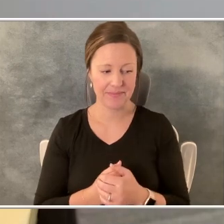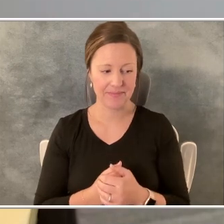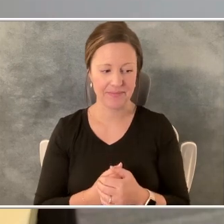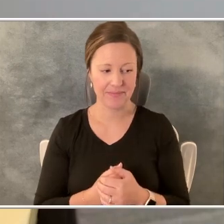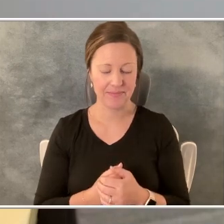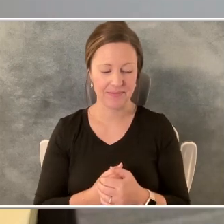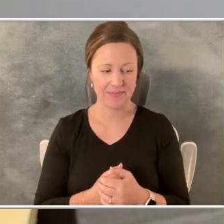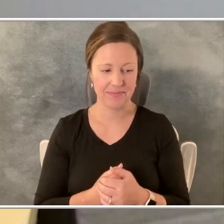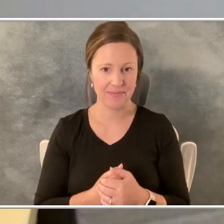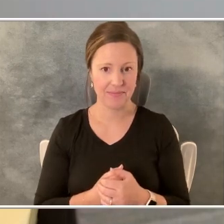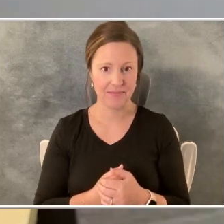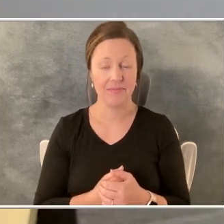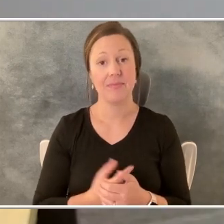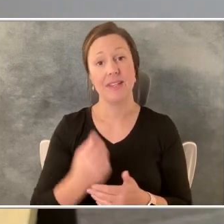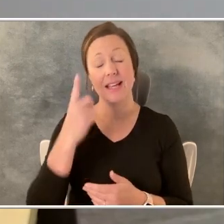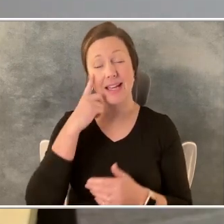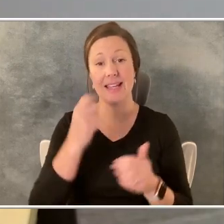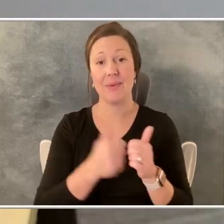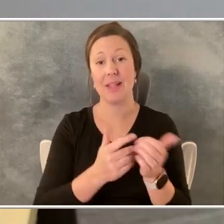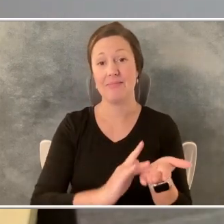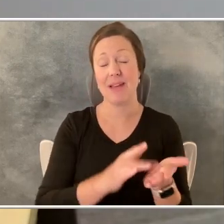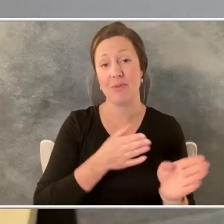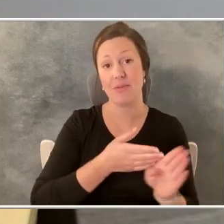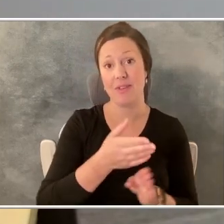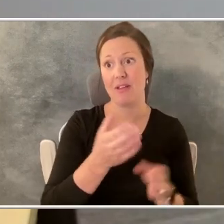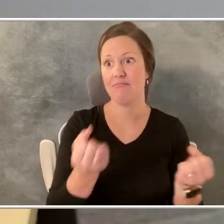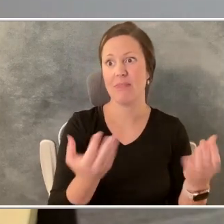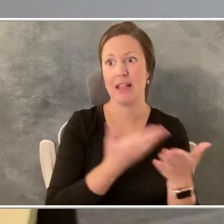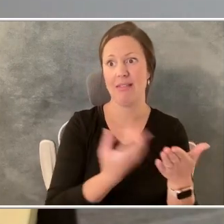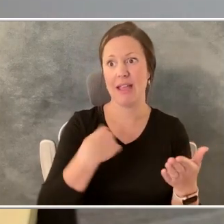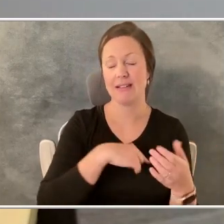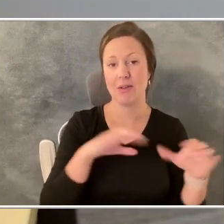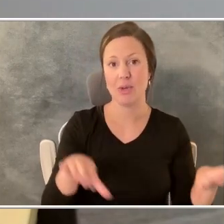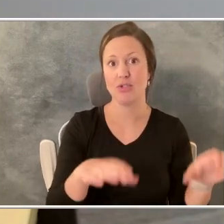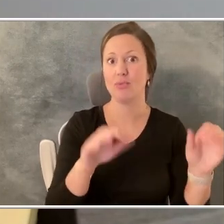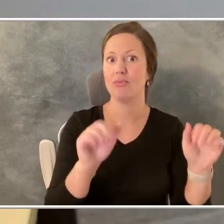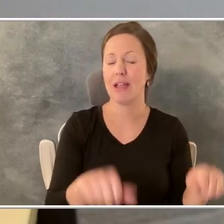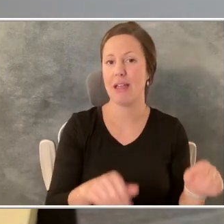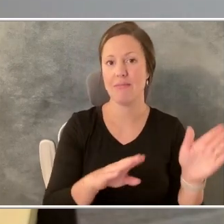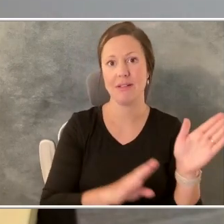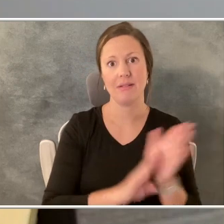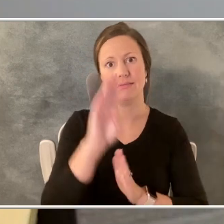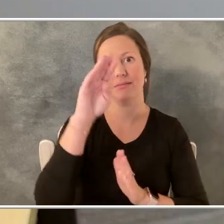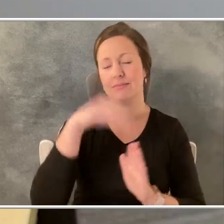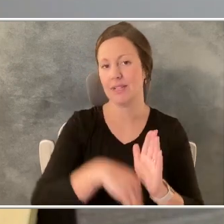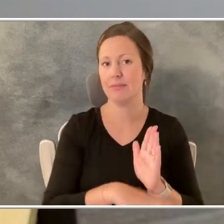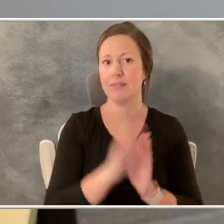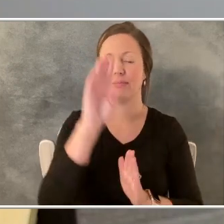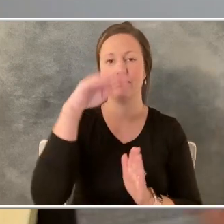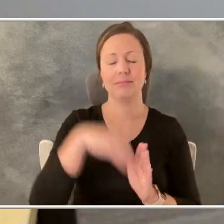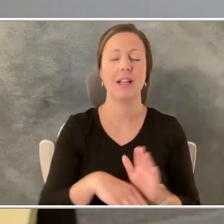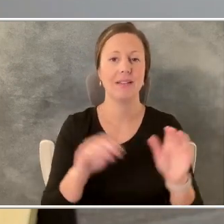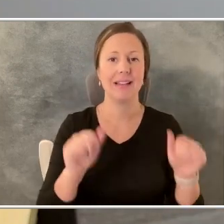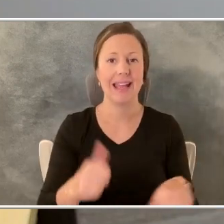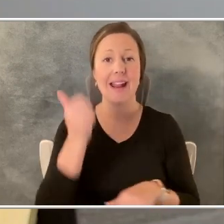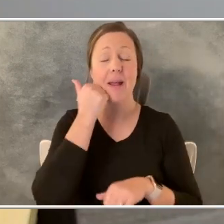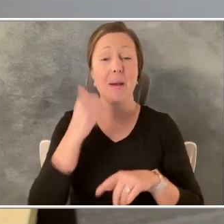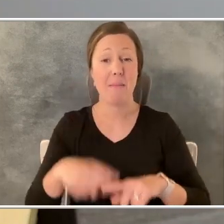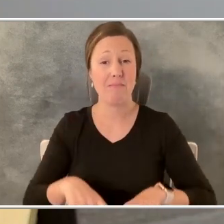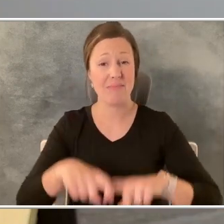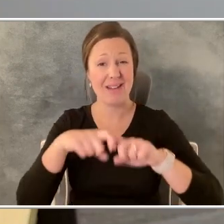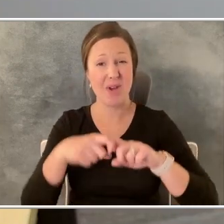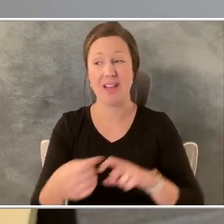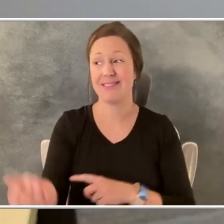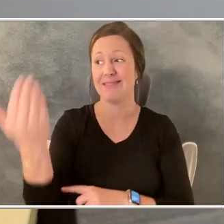medical kind of things we do. Menopause, definitely the pendulum swung all the way